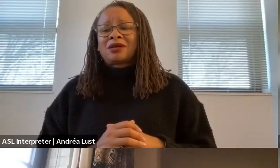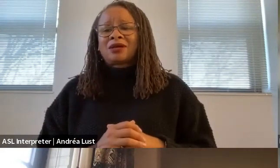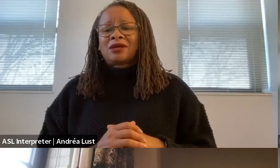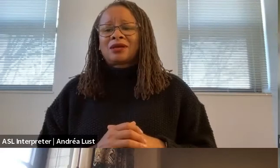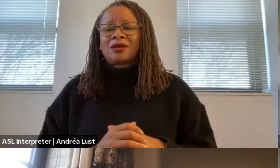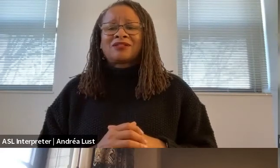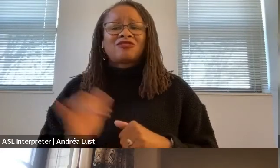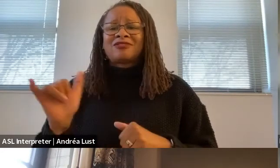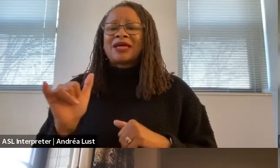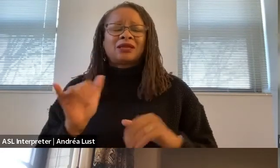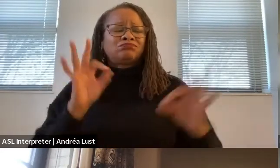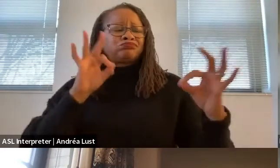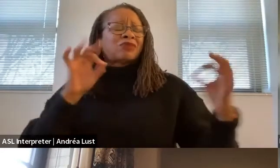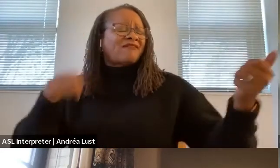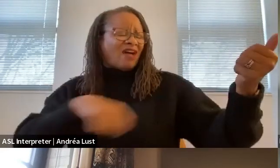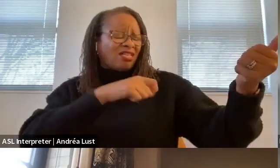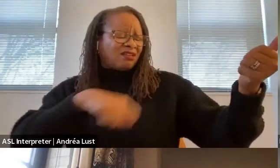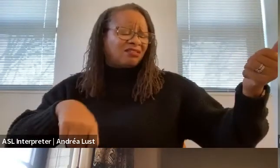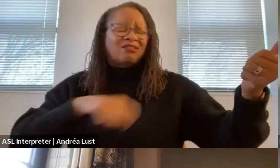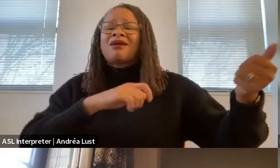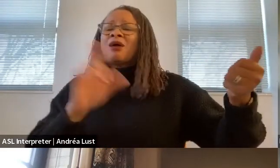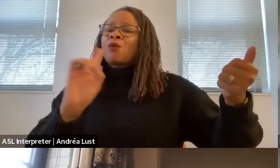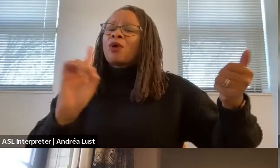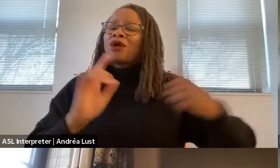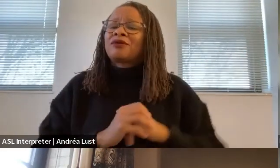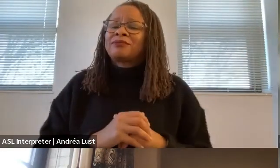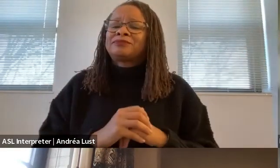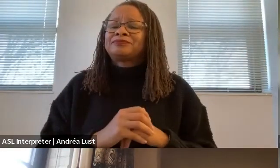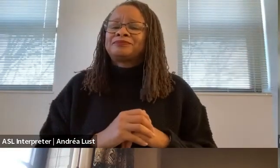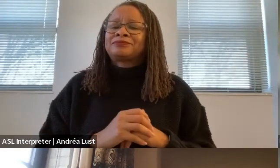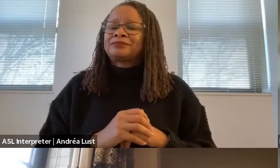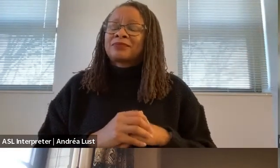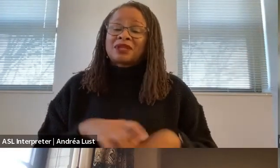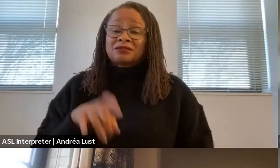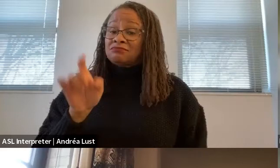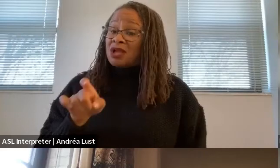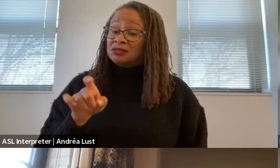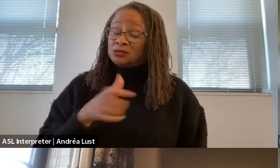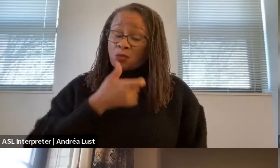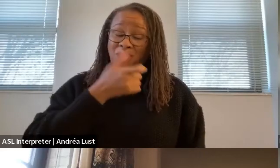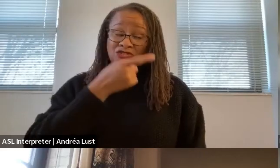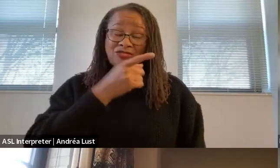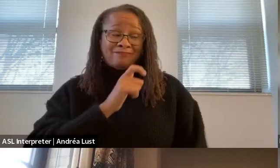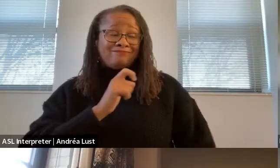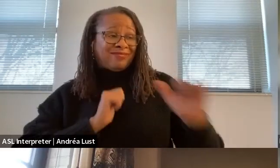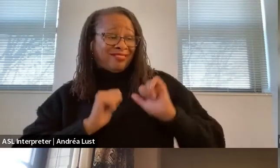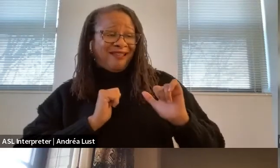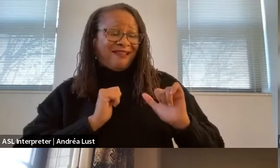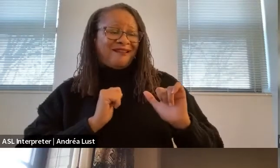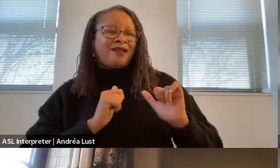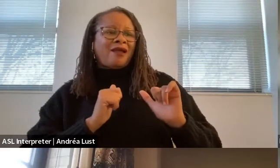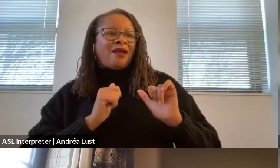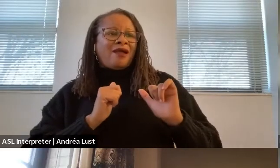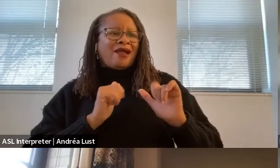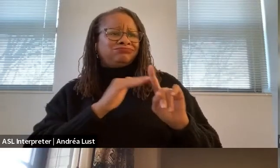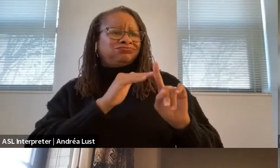Stradivarius, you know, where you just have to like watch them play and sort of nudge a little bit here on the left